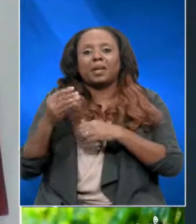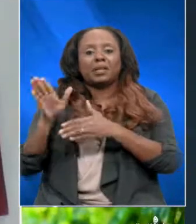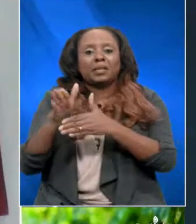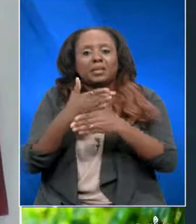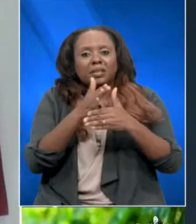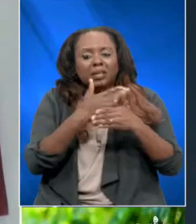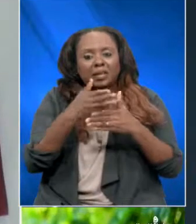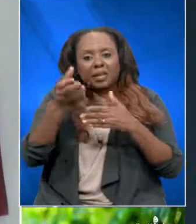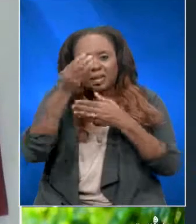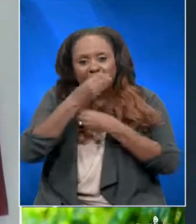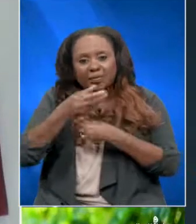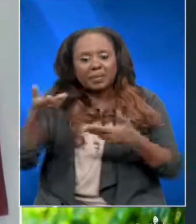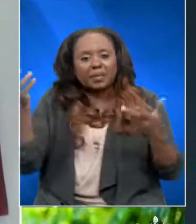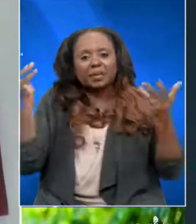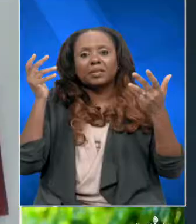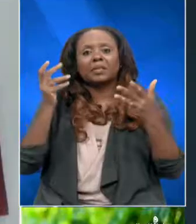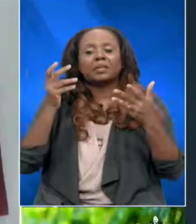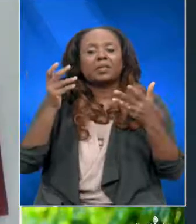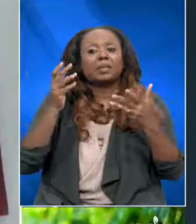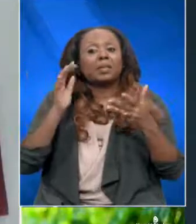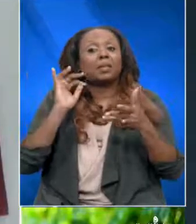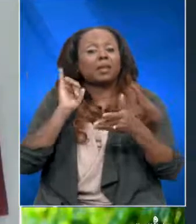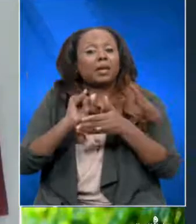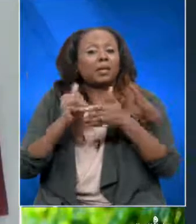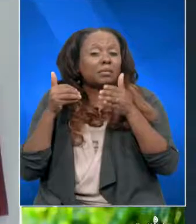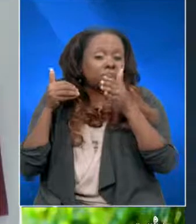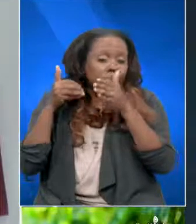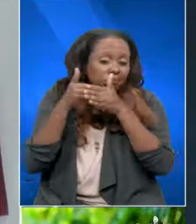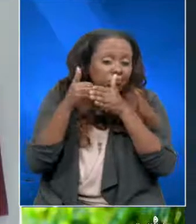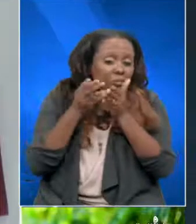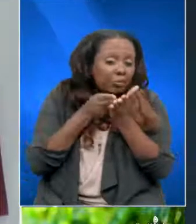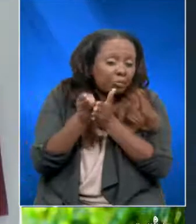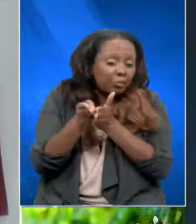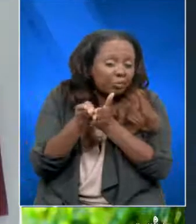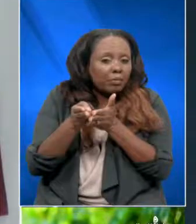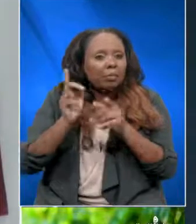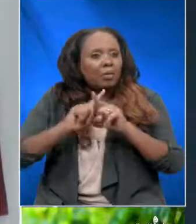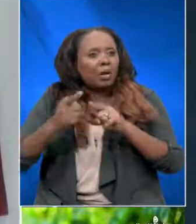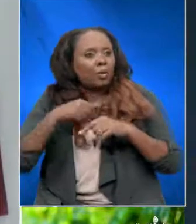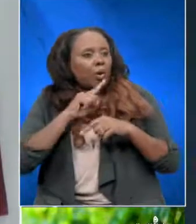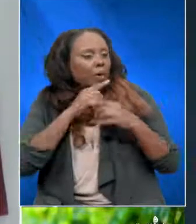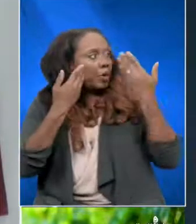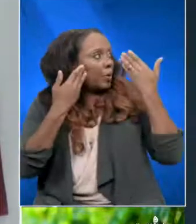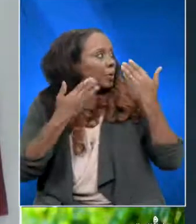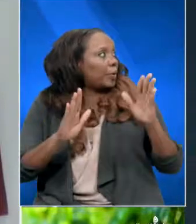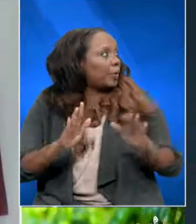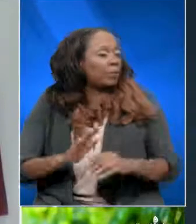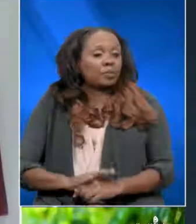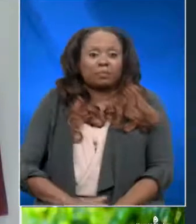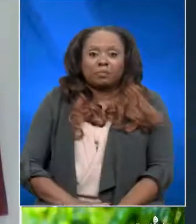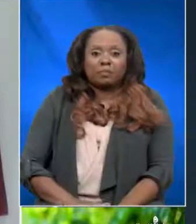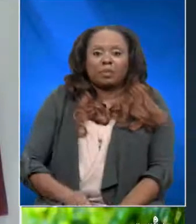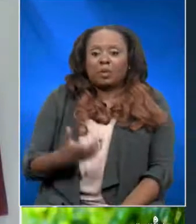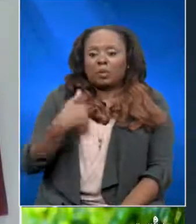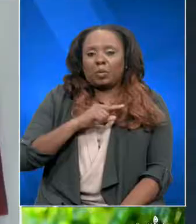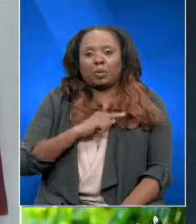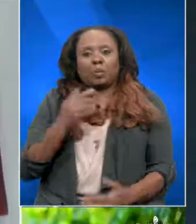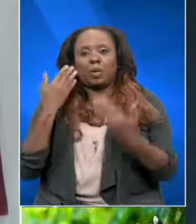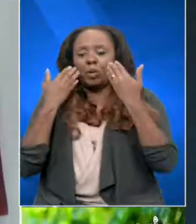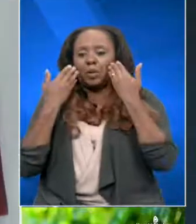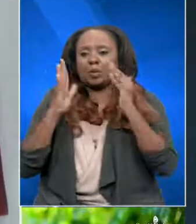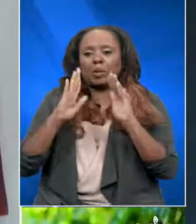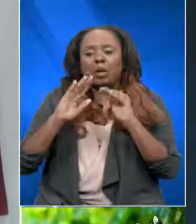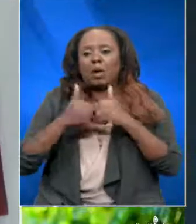information that is as close to the truth as possible. But we don't really know that, and we don't have a way to regulate that.